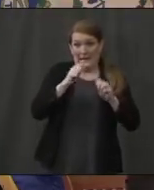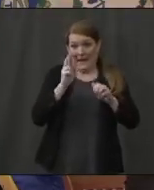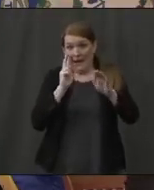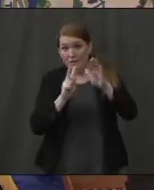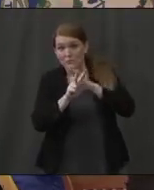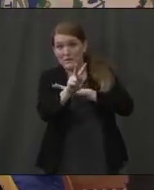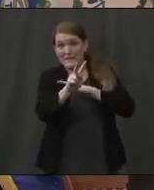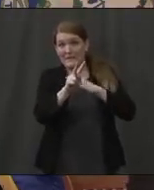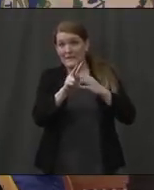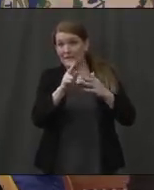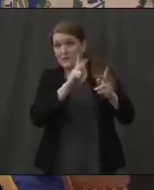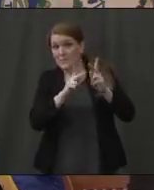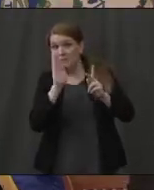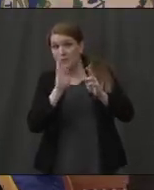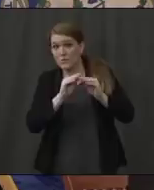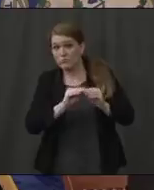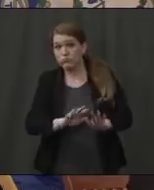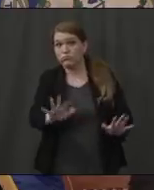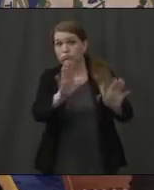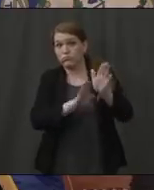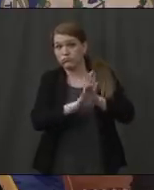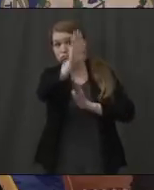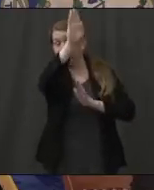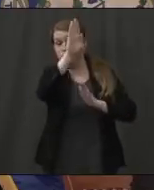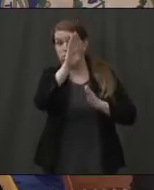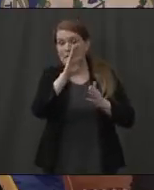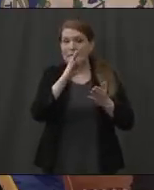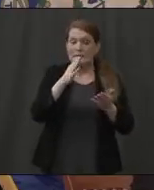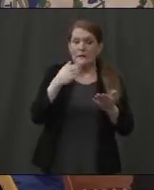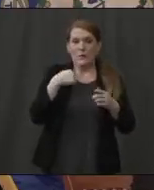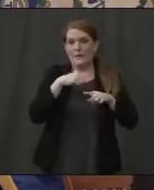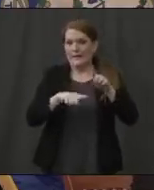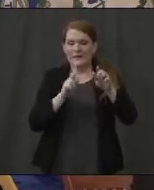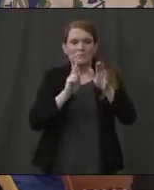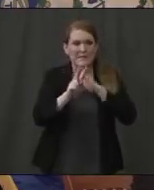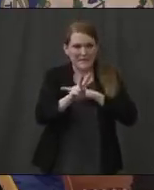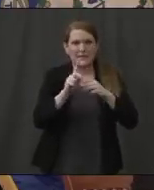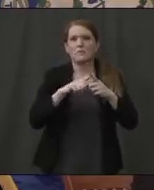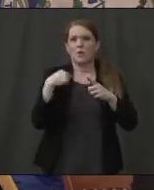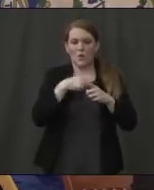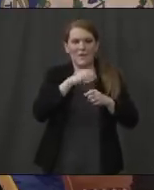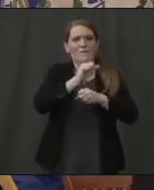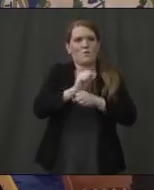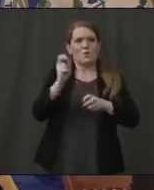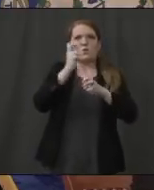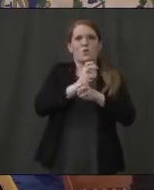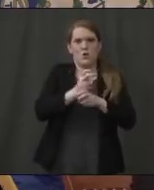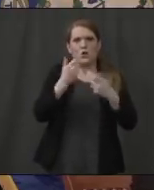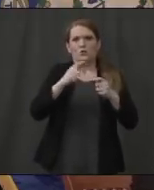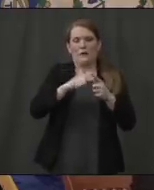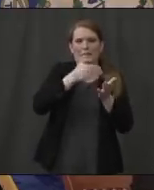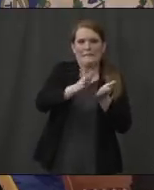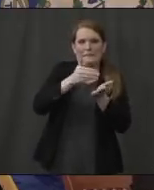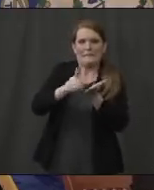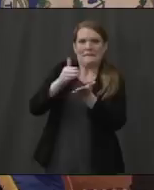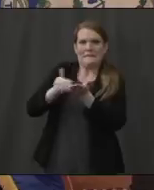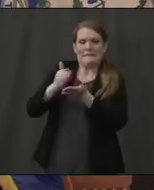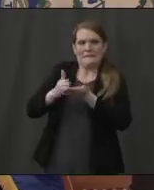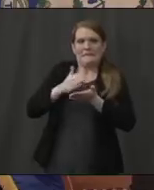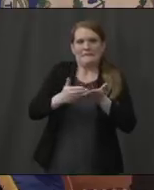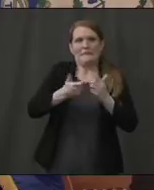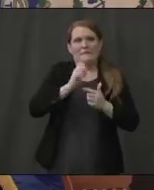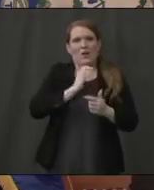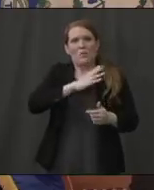lot of work to empty out our hospitals and our ambulatory clinics, create capacity so that we can be